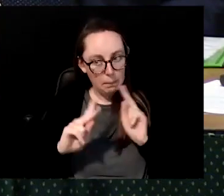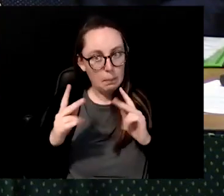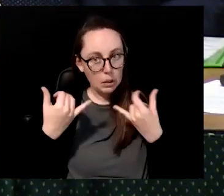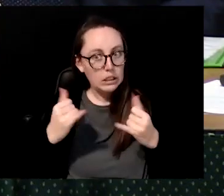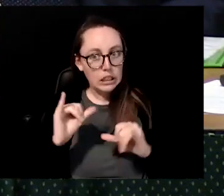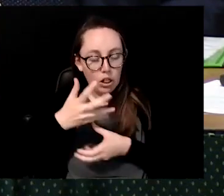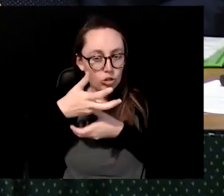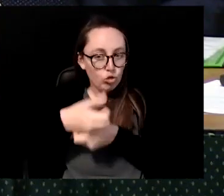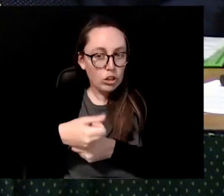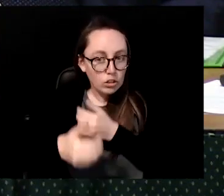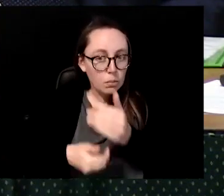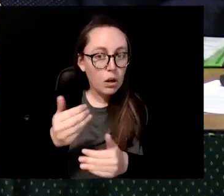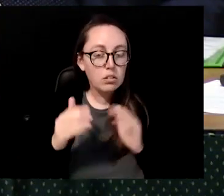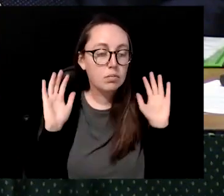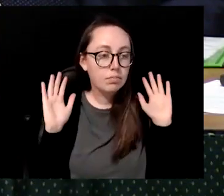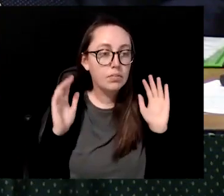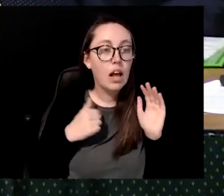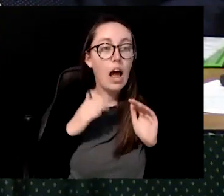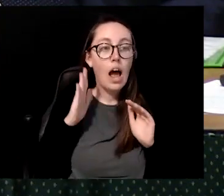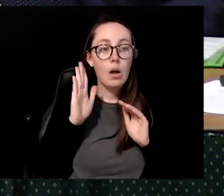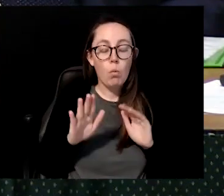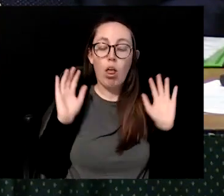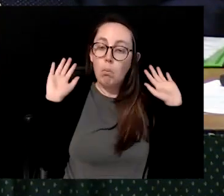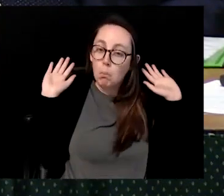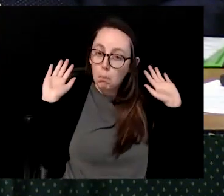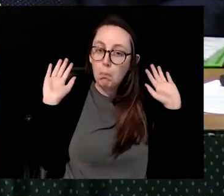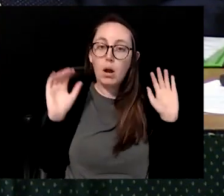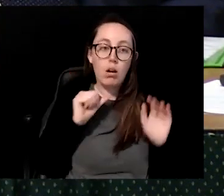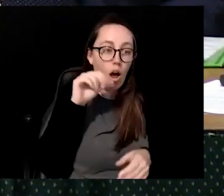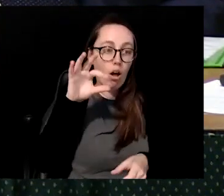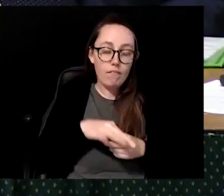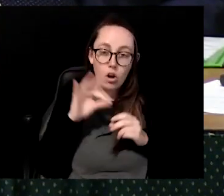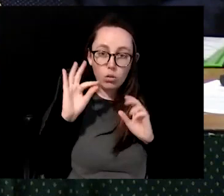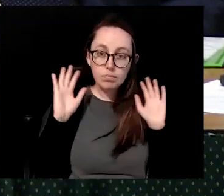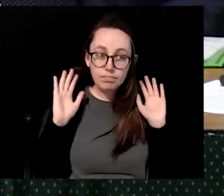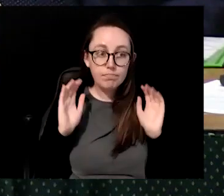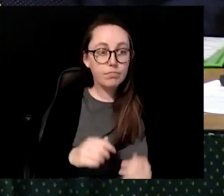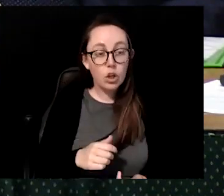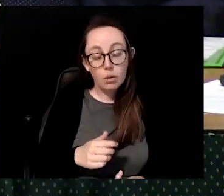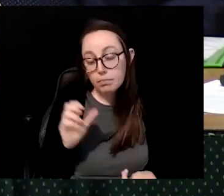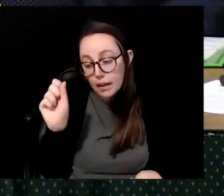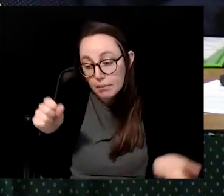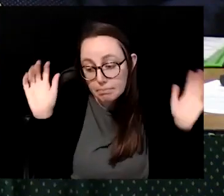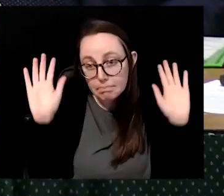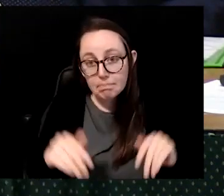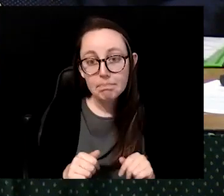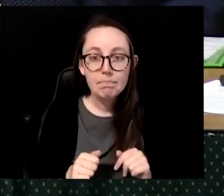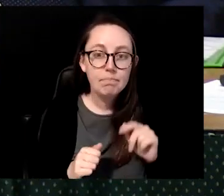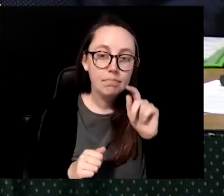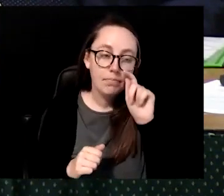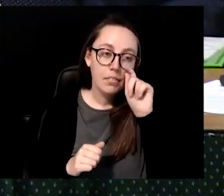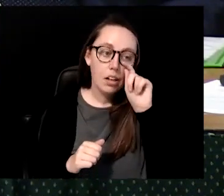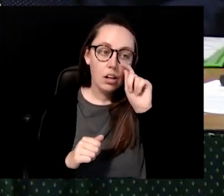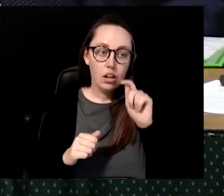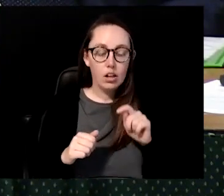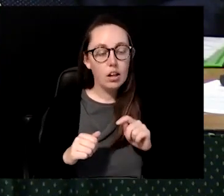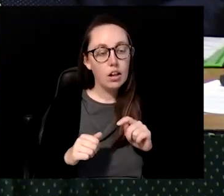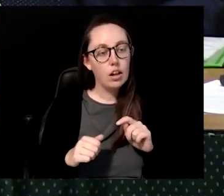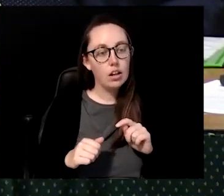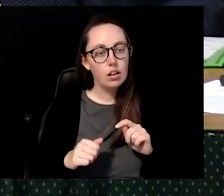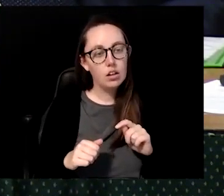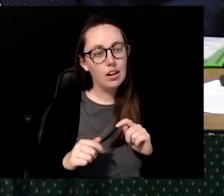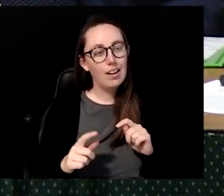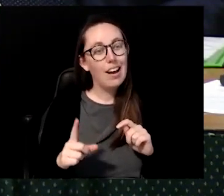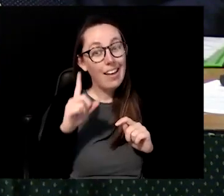so I'm going to be abstaining and um yeah I also think it's important to recognize